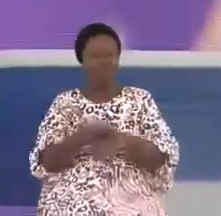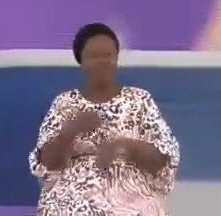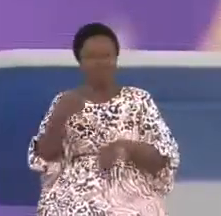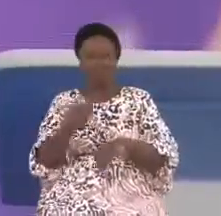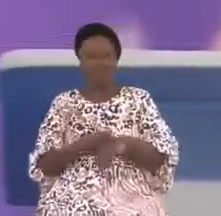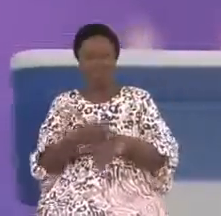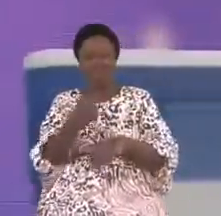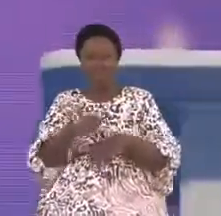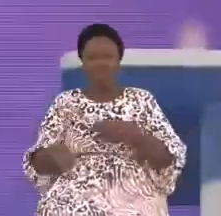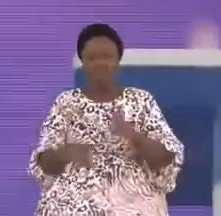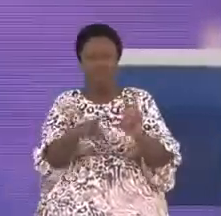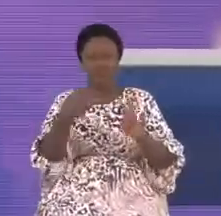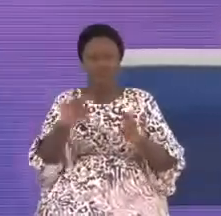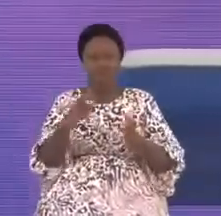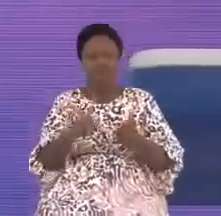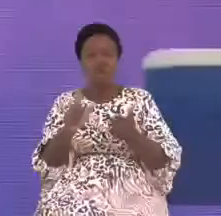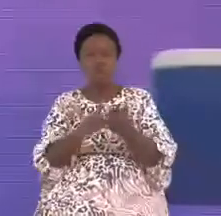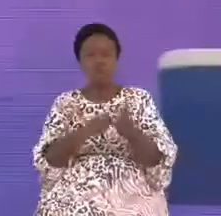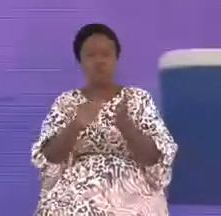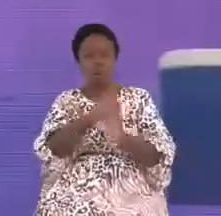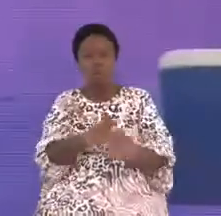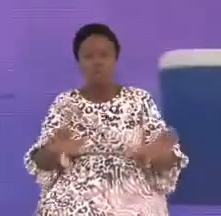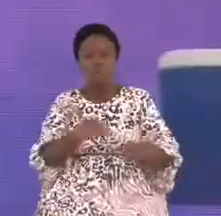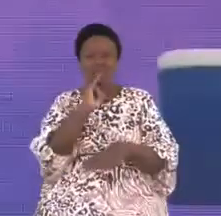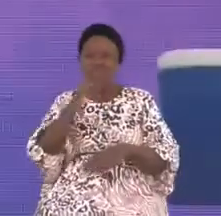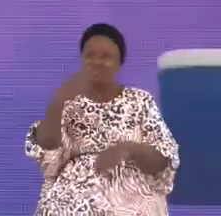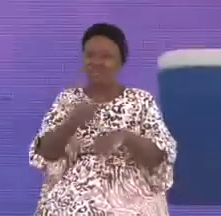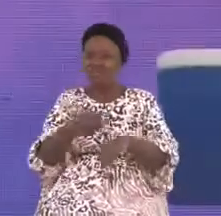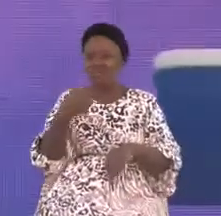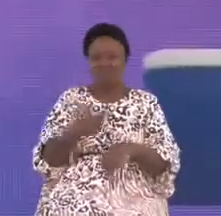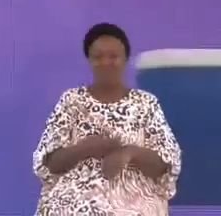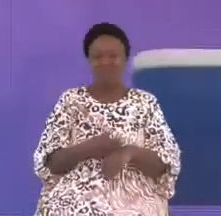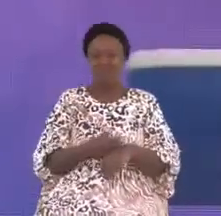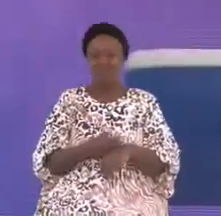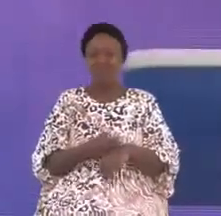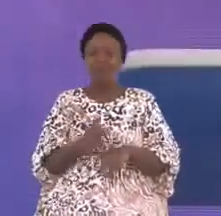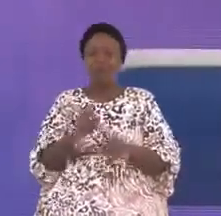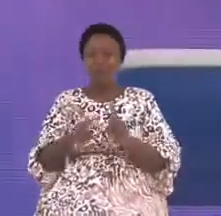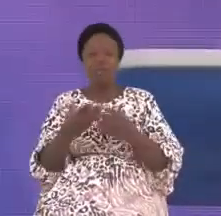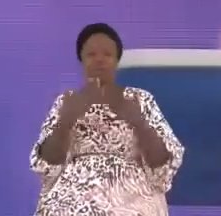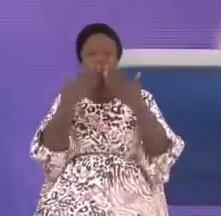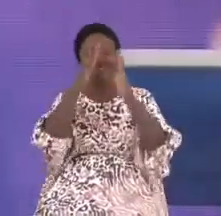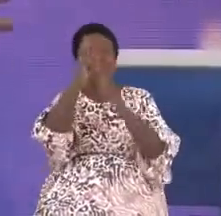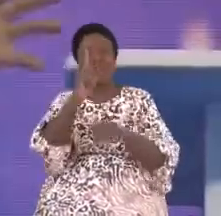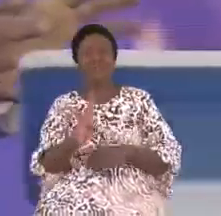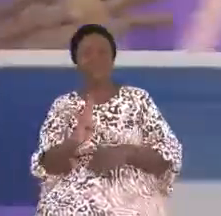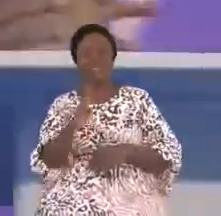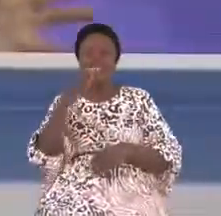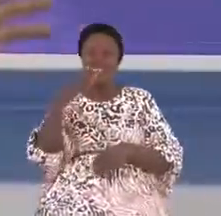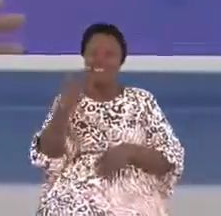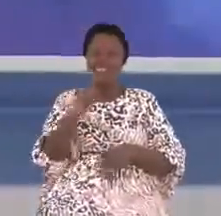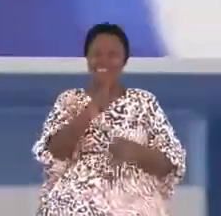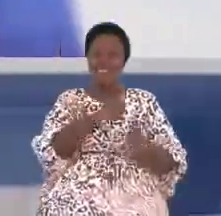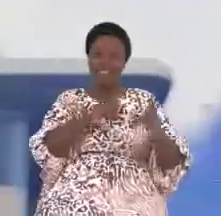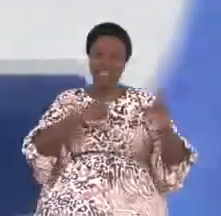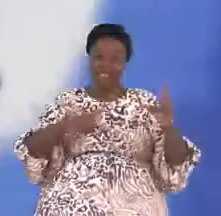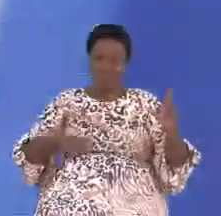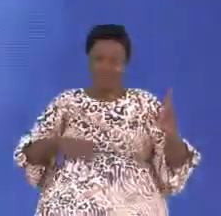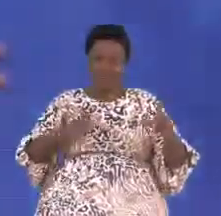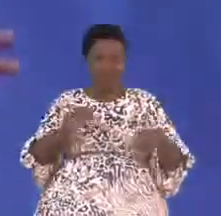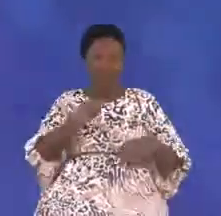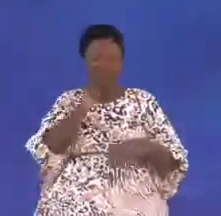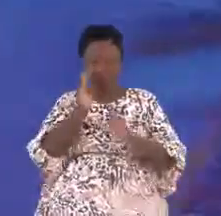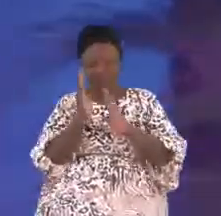way of the lawless is hard but thank god the lord will not leave